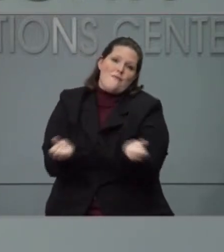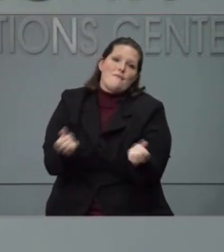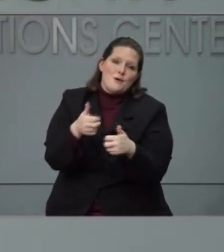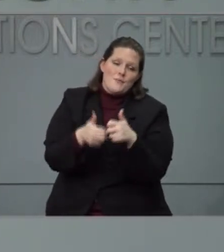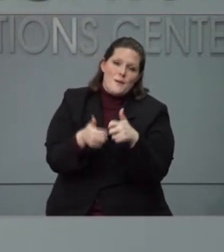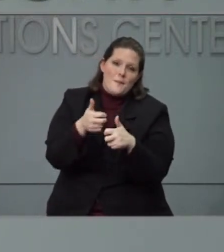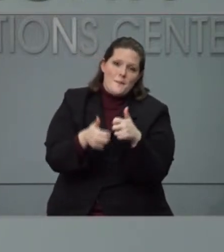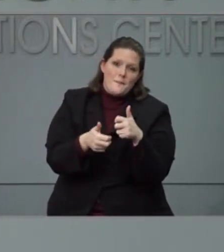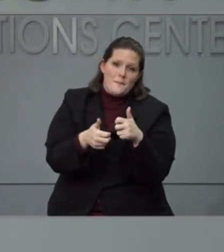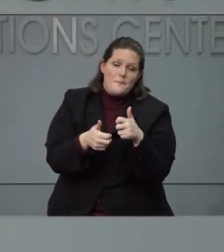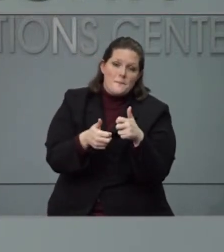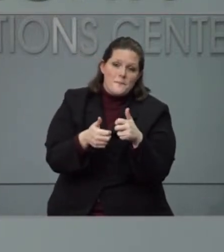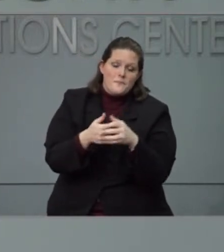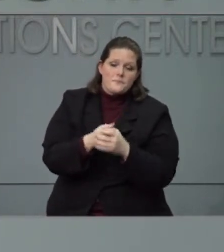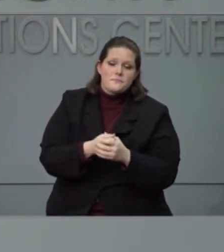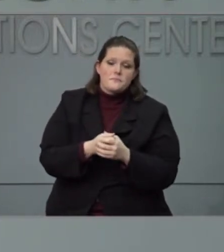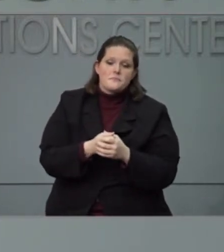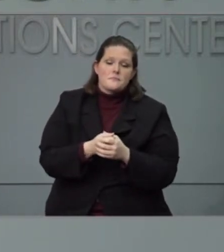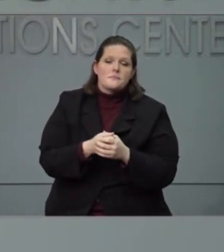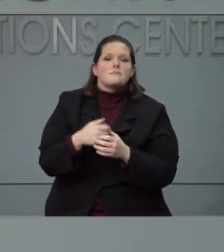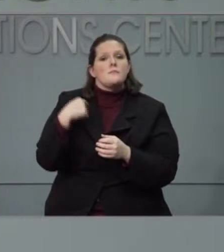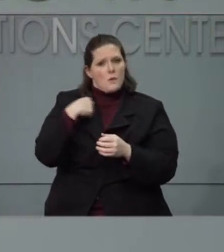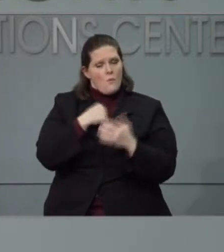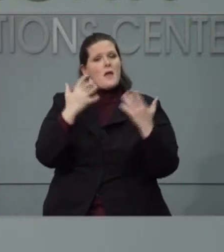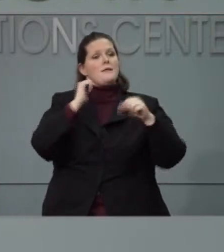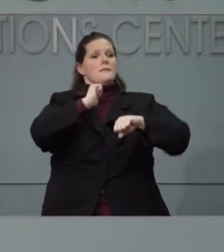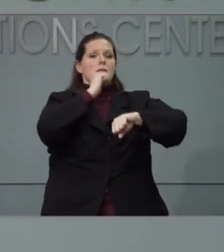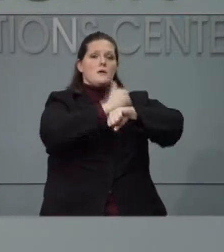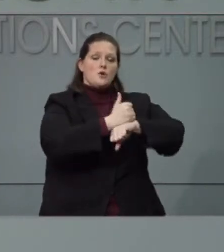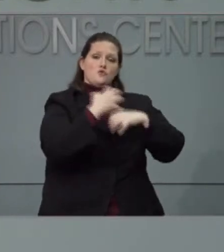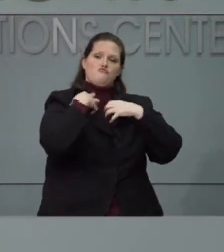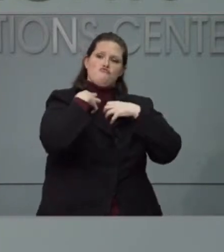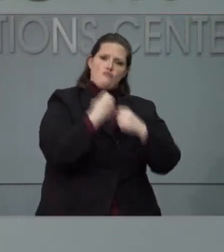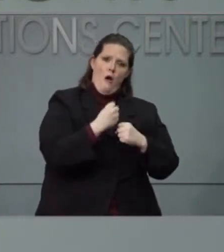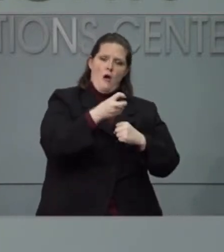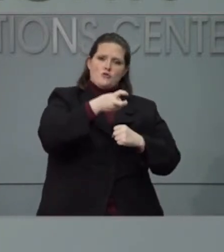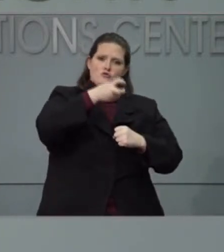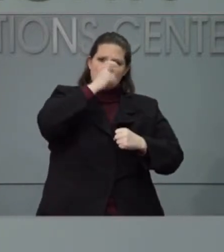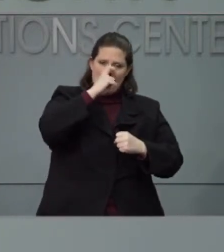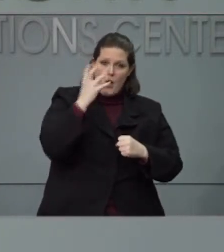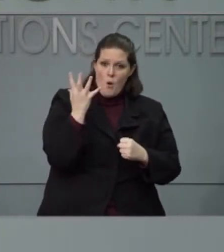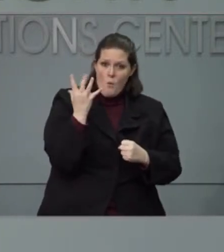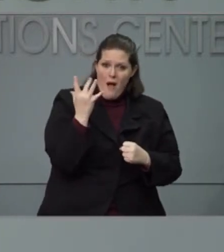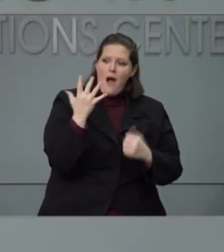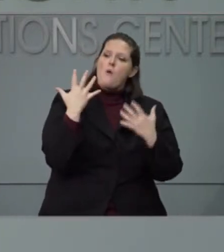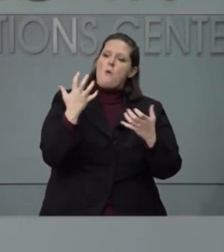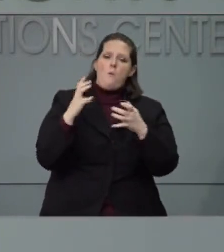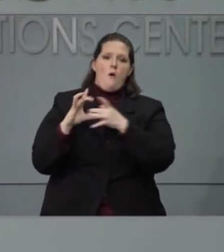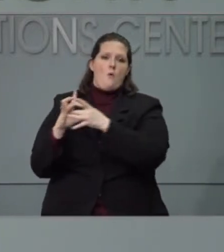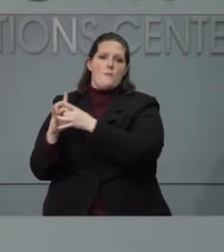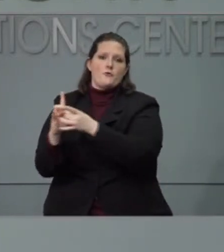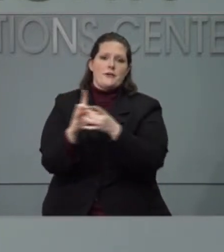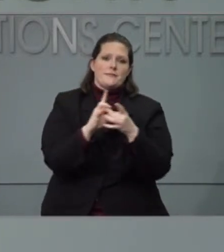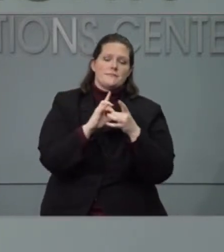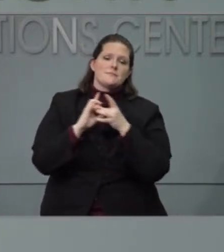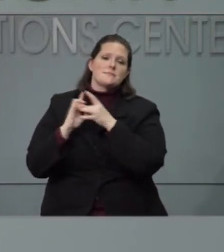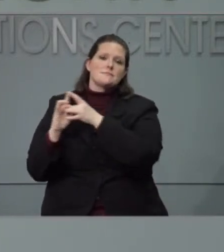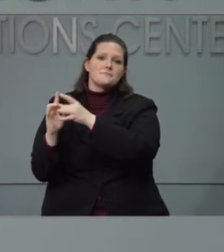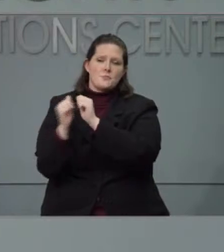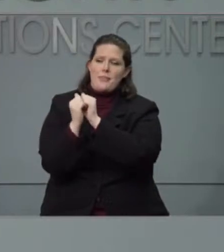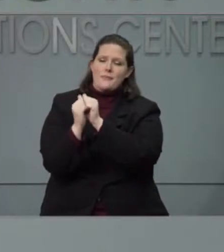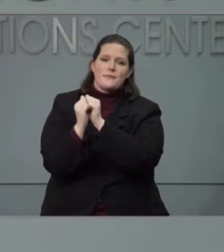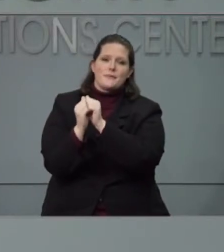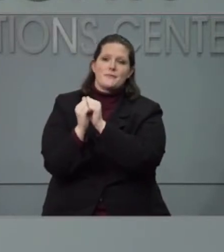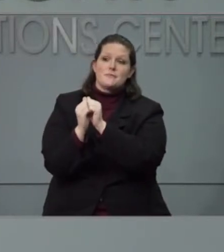do this as strong recommendations because we want to work in a cooperative way. And